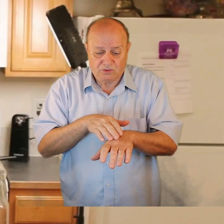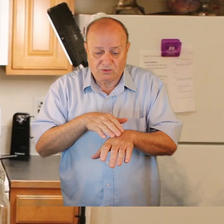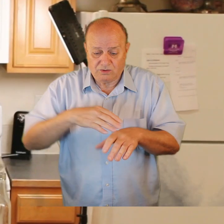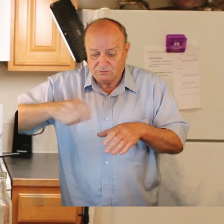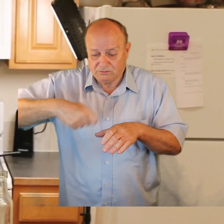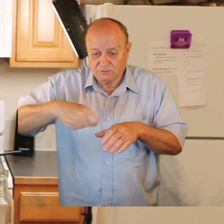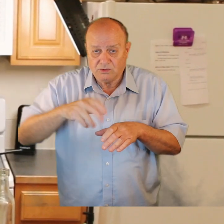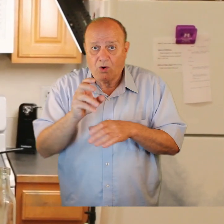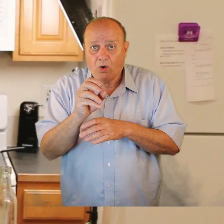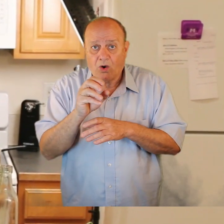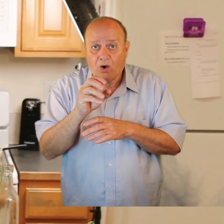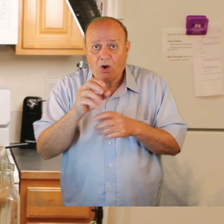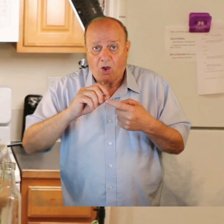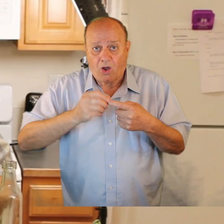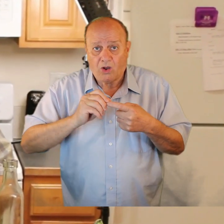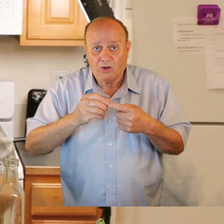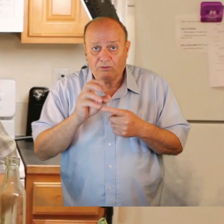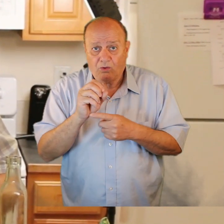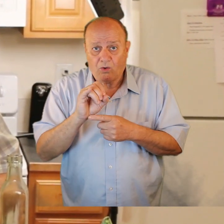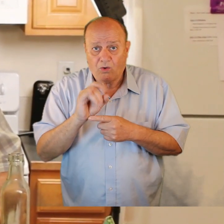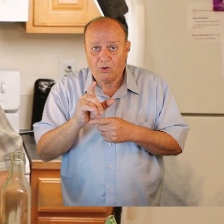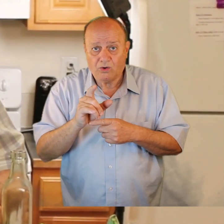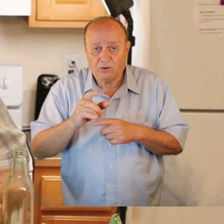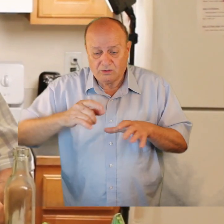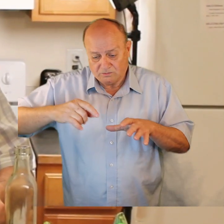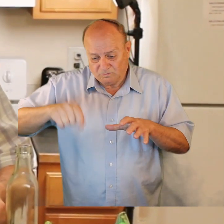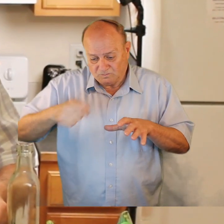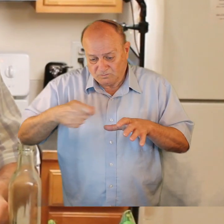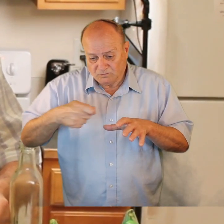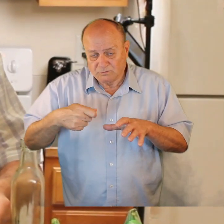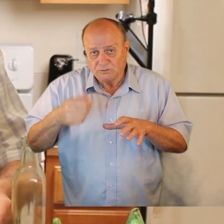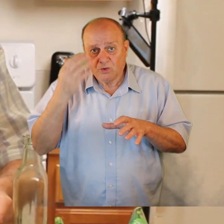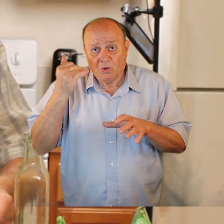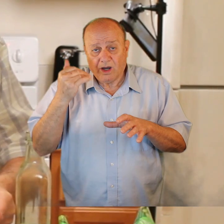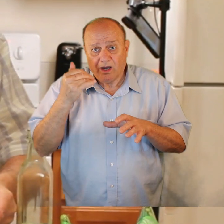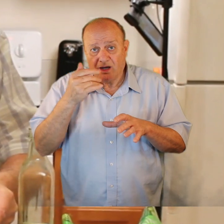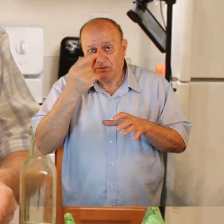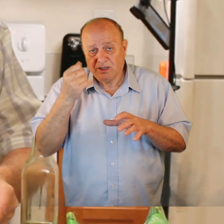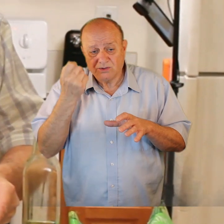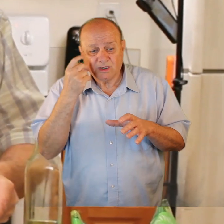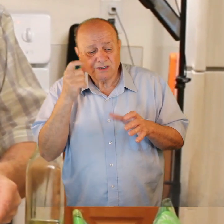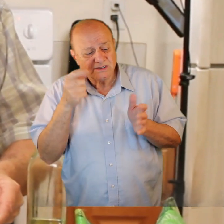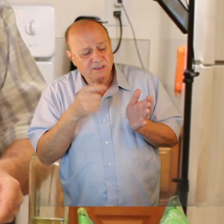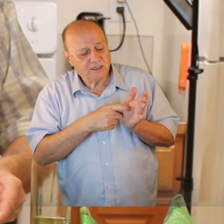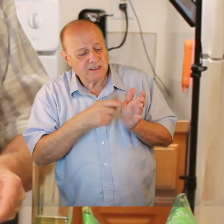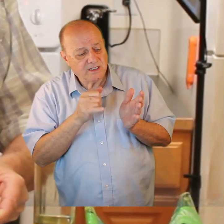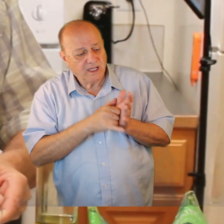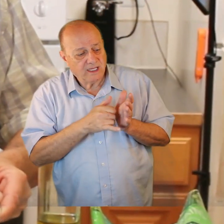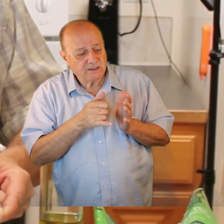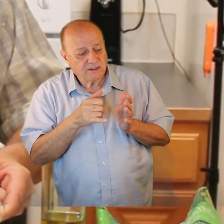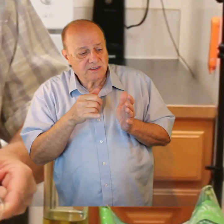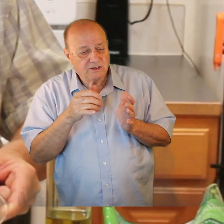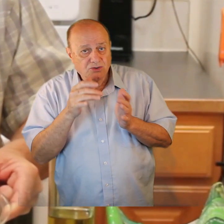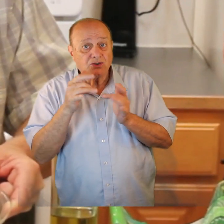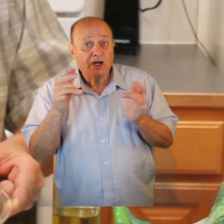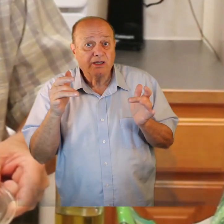oil. As you can see, hopefully it's a little ways away, you can see that that's glossy.